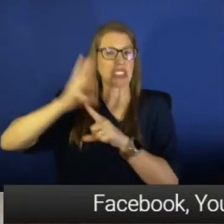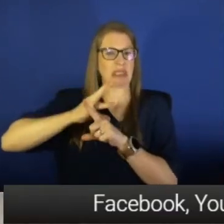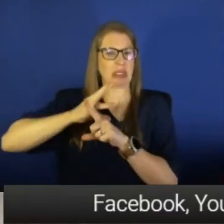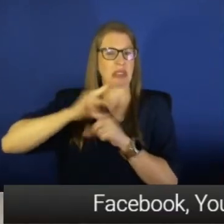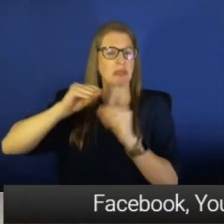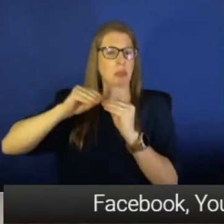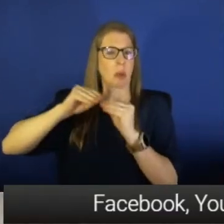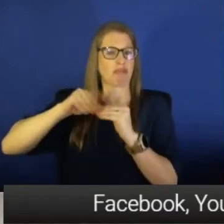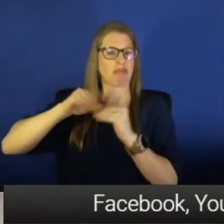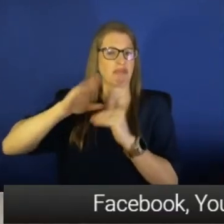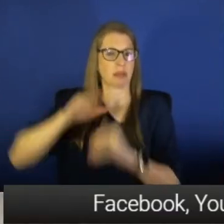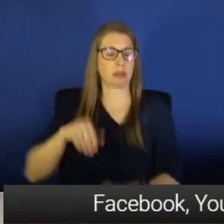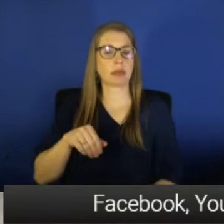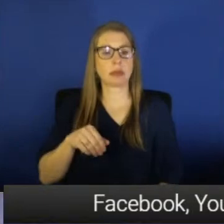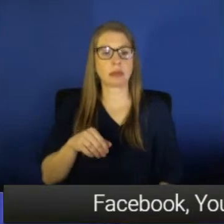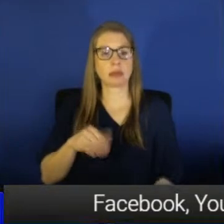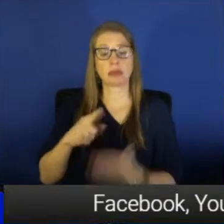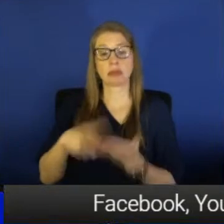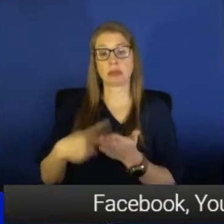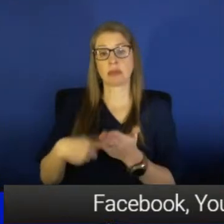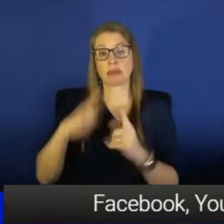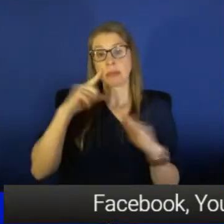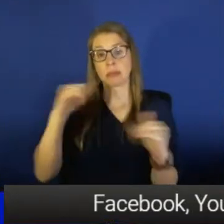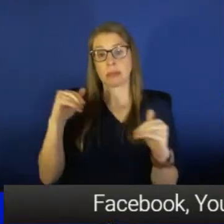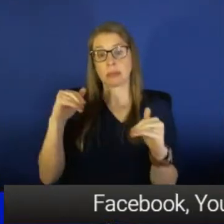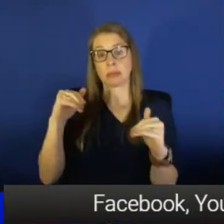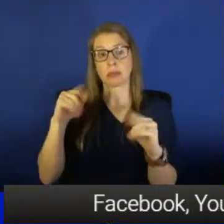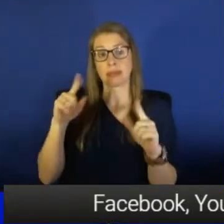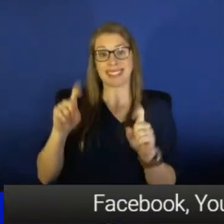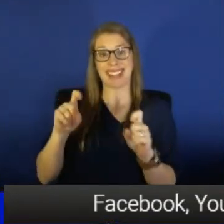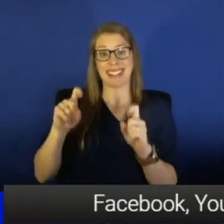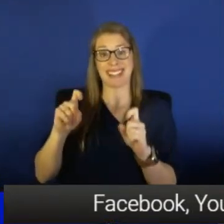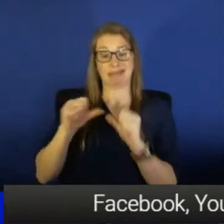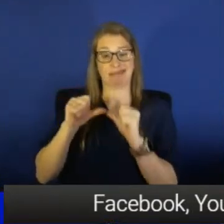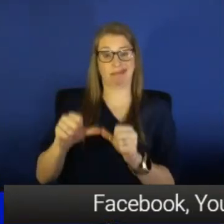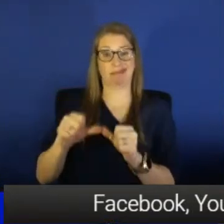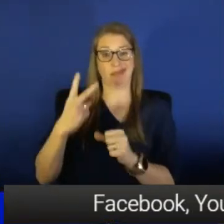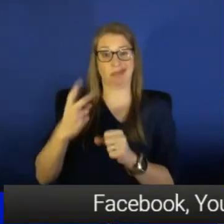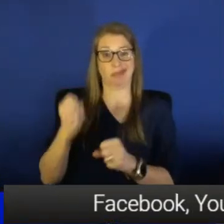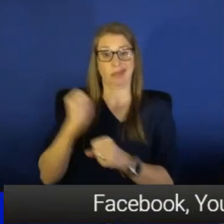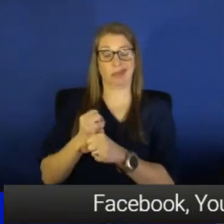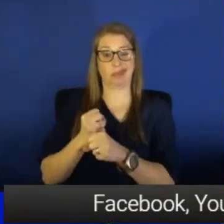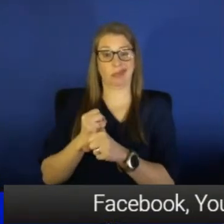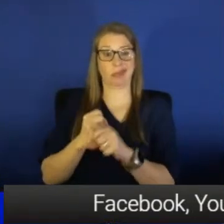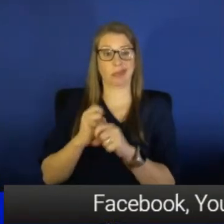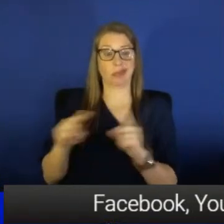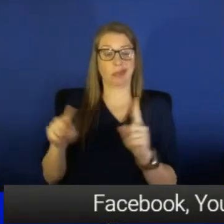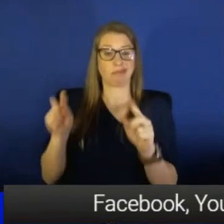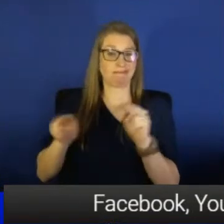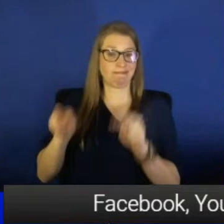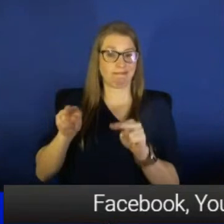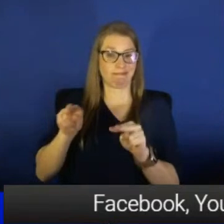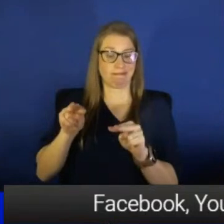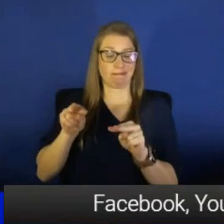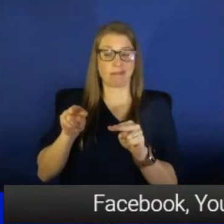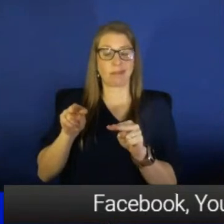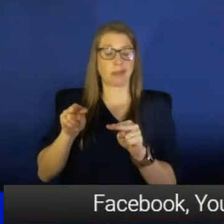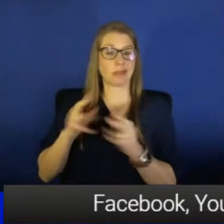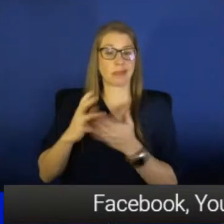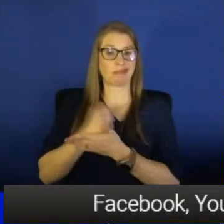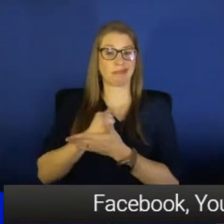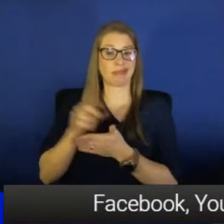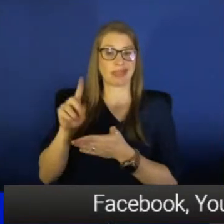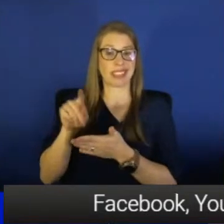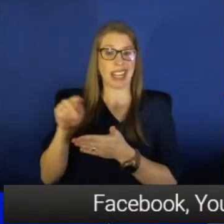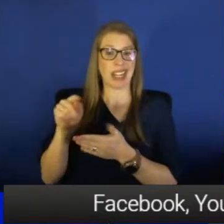expect these tests to be able to work for 2 years, but a lot of it's regulatory, and a lot of it is the fact that we just don't have the data to use. So